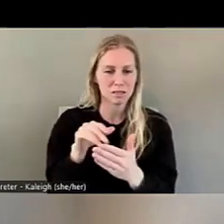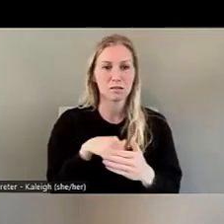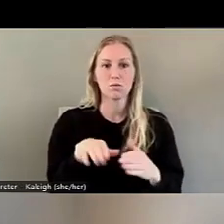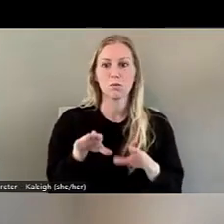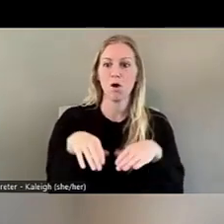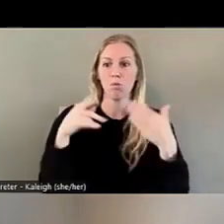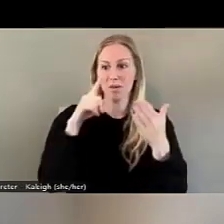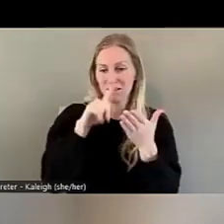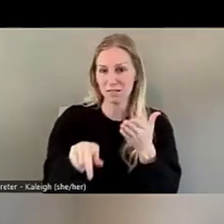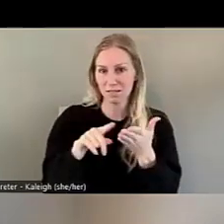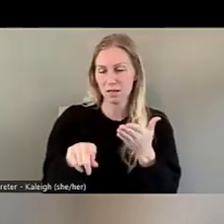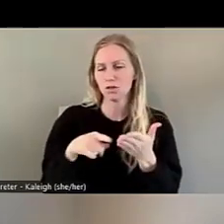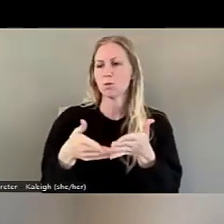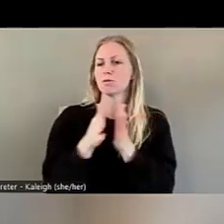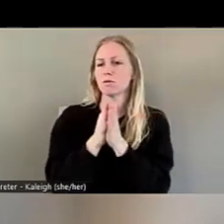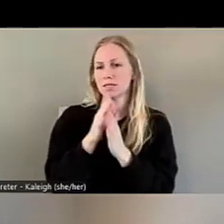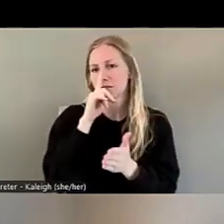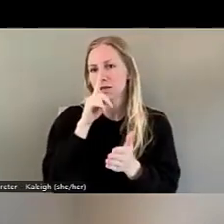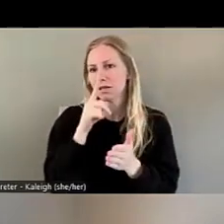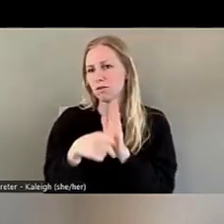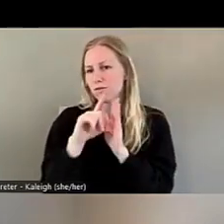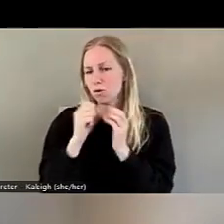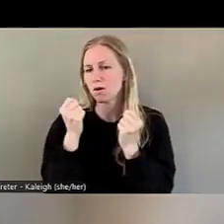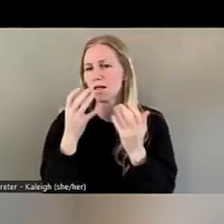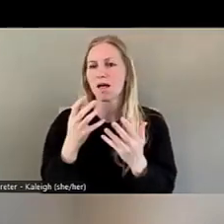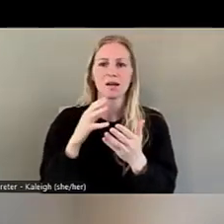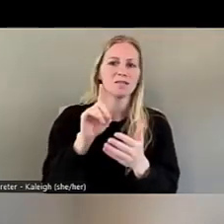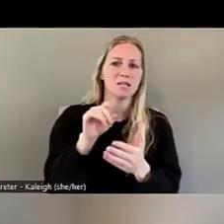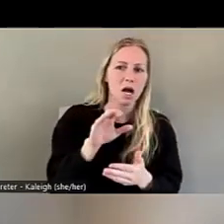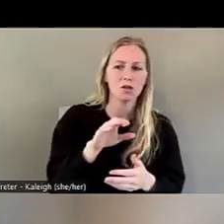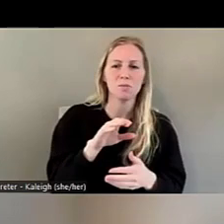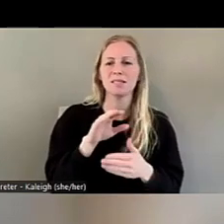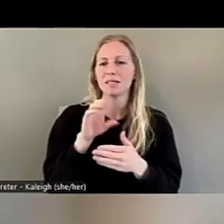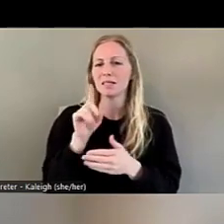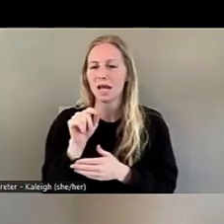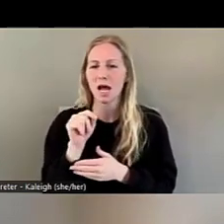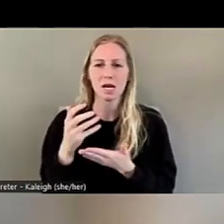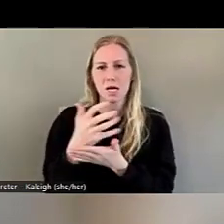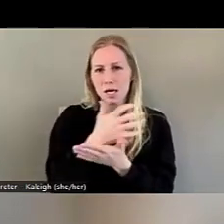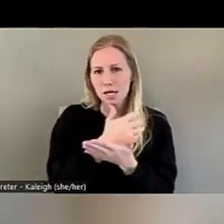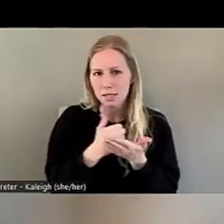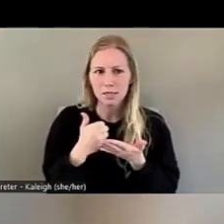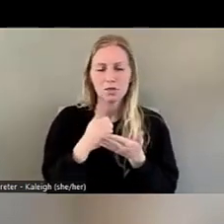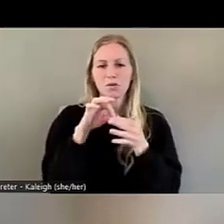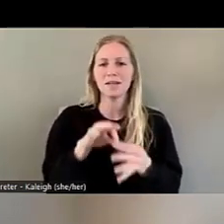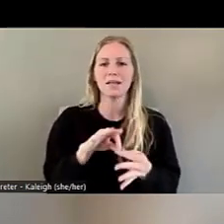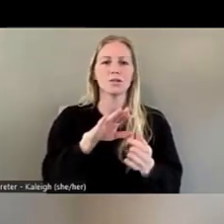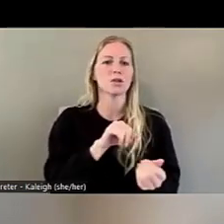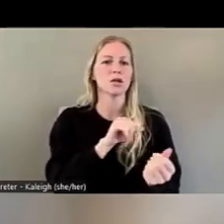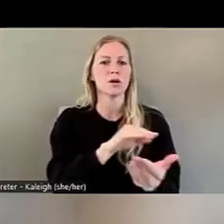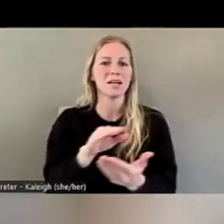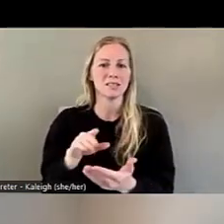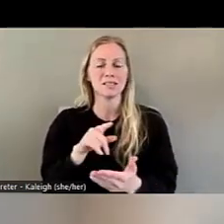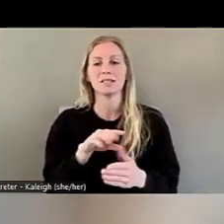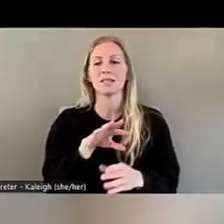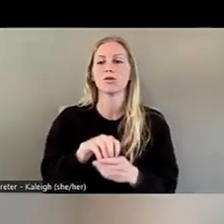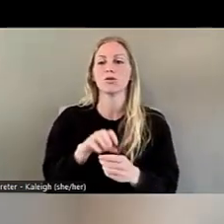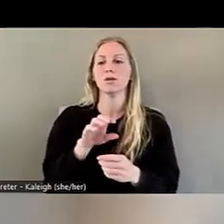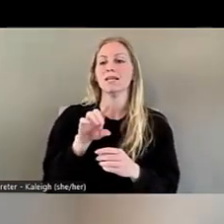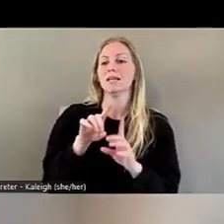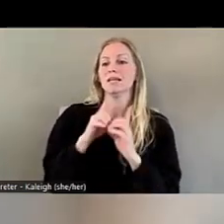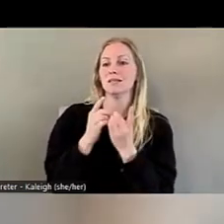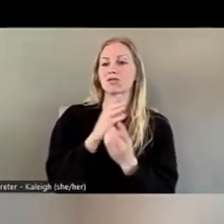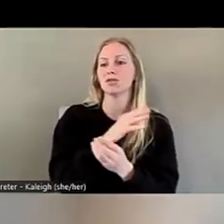requested and reviewed many documents and data from the district related to its seclusion and restraint practices, including district and school